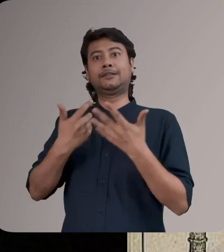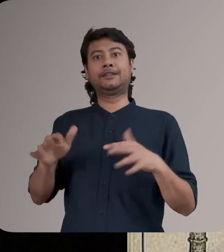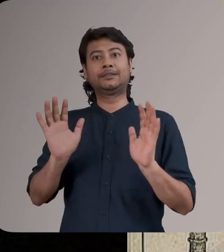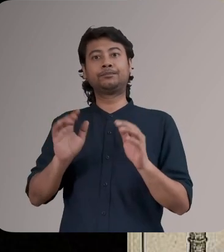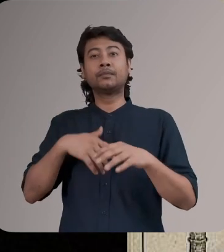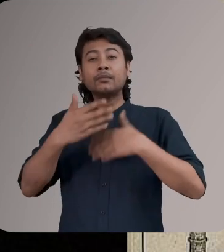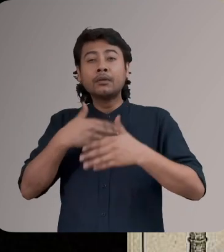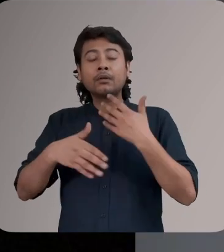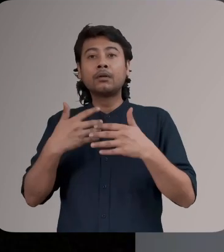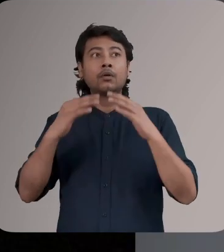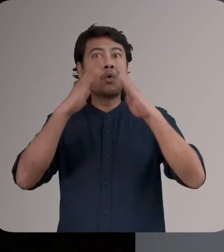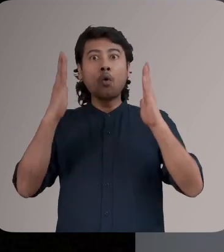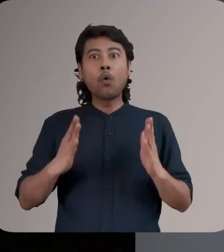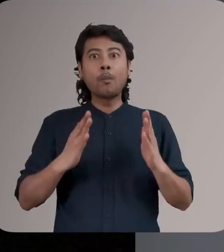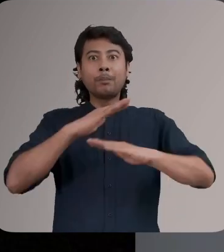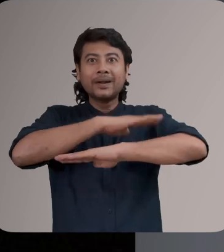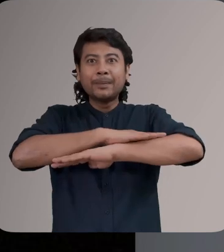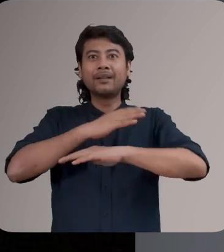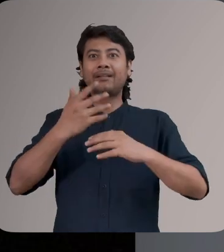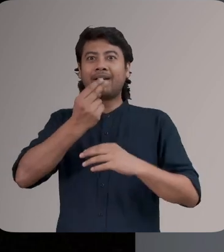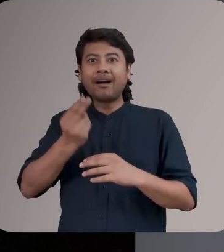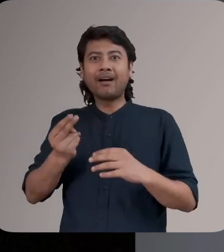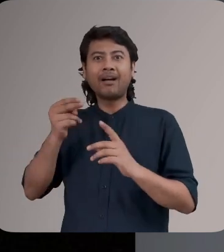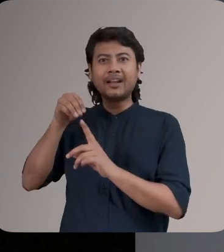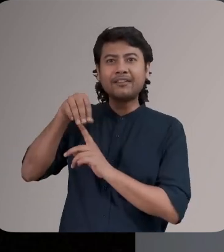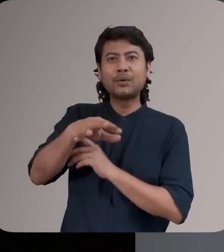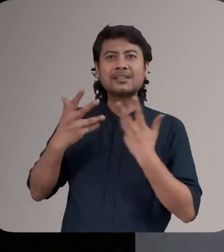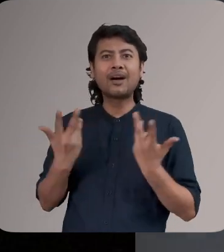hospitality and eventually found its way into home decor and art.